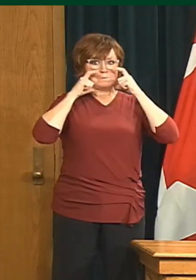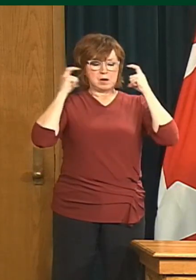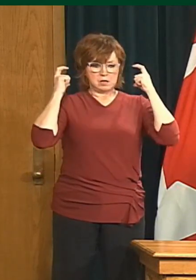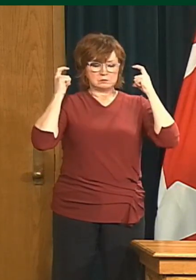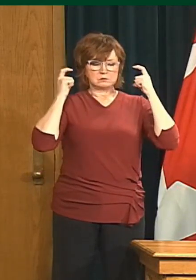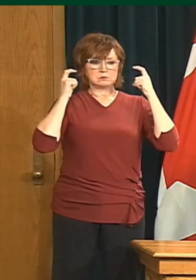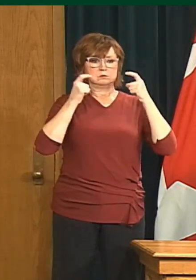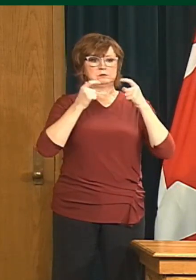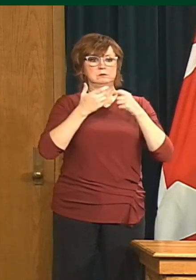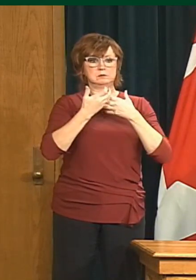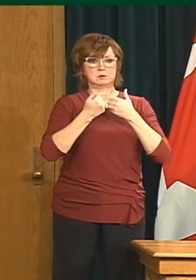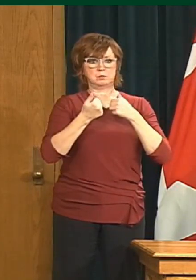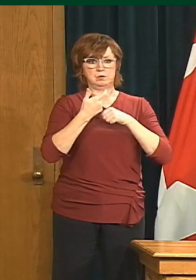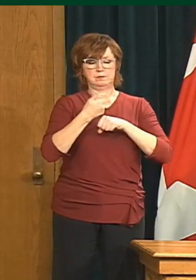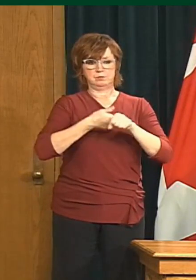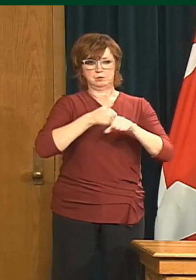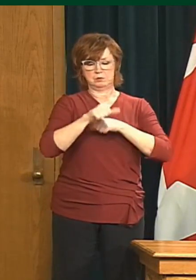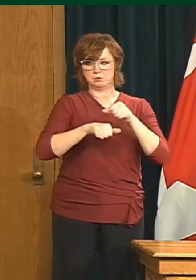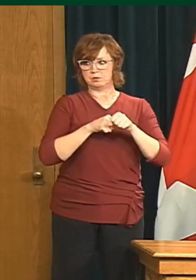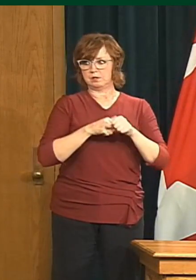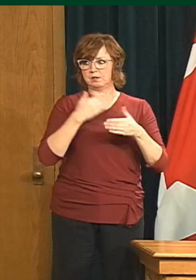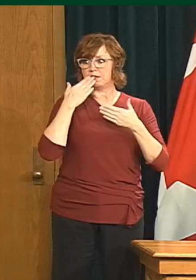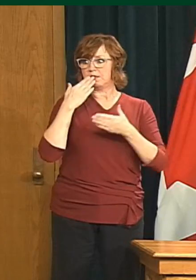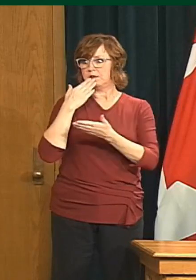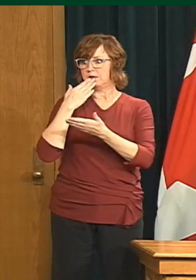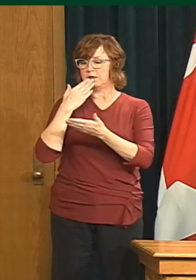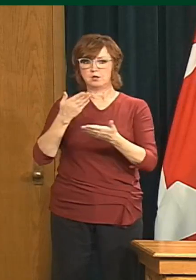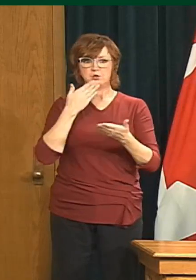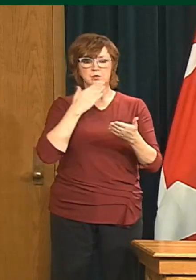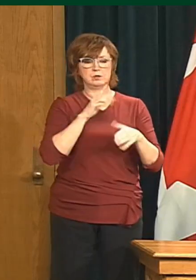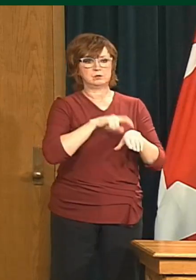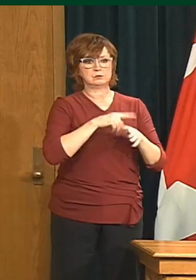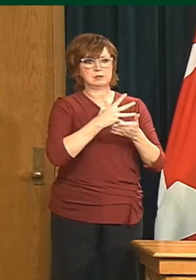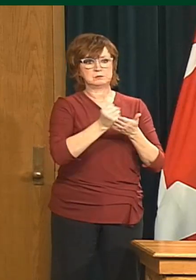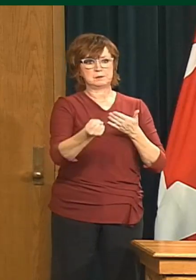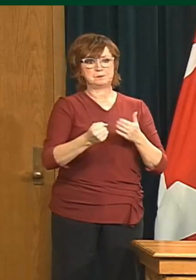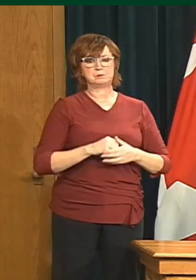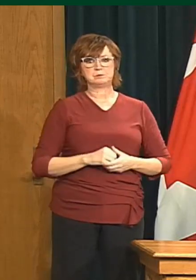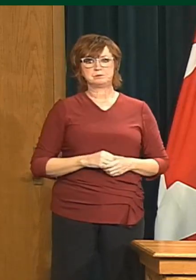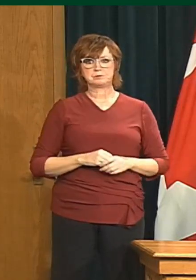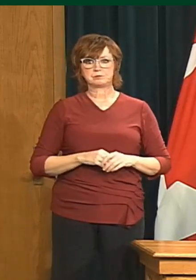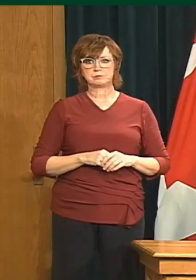residents. Thank you. Thanks very much, everybody. That's all the time that we have for today.